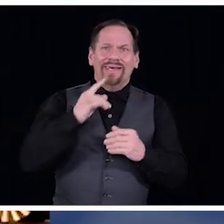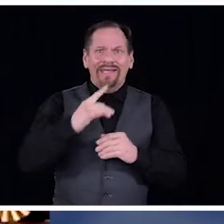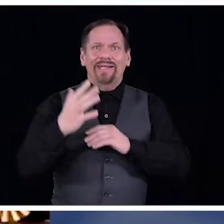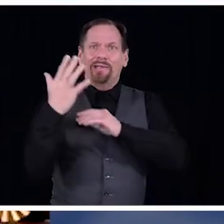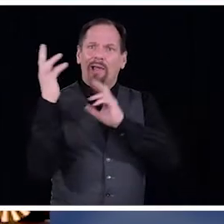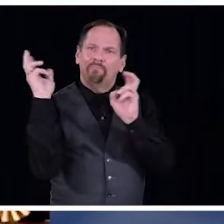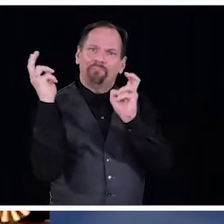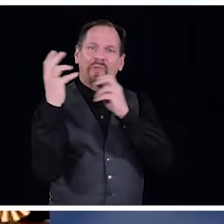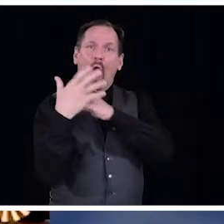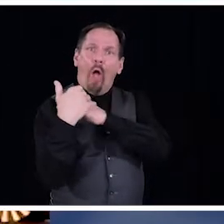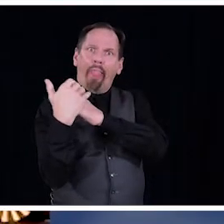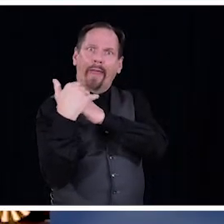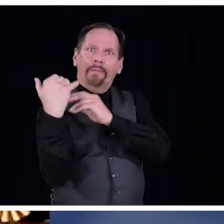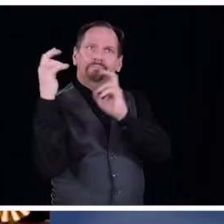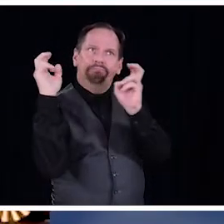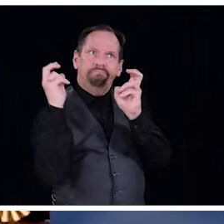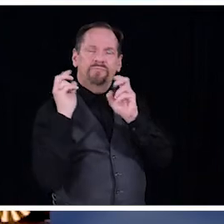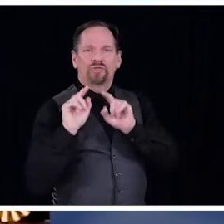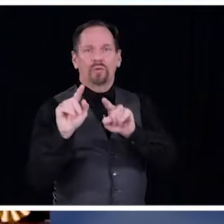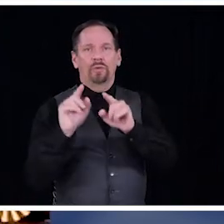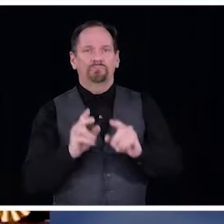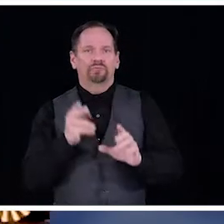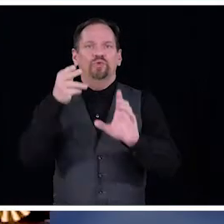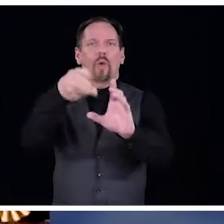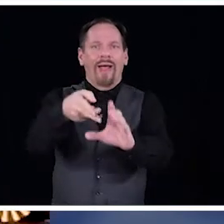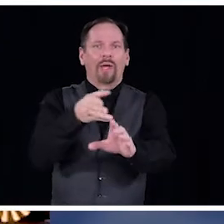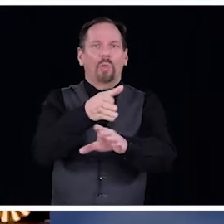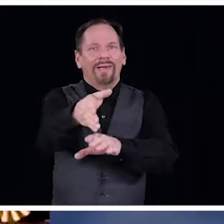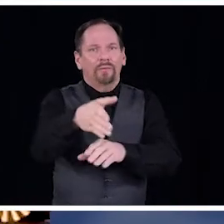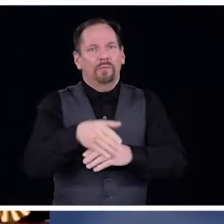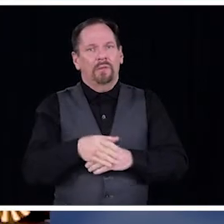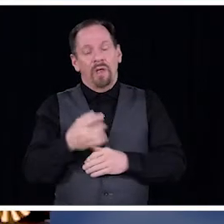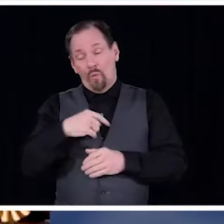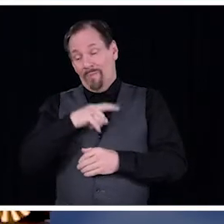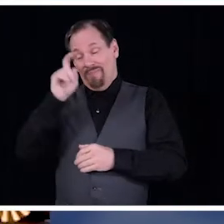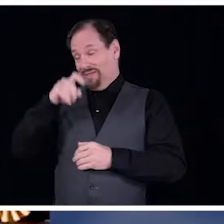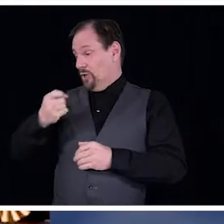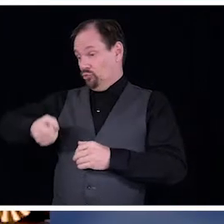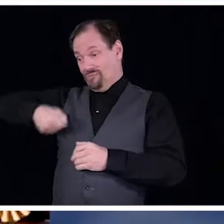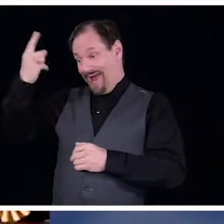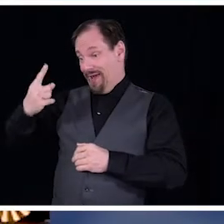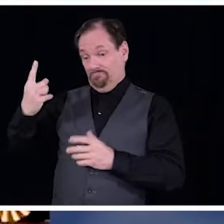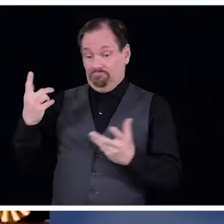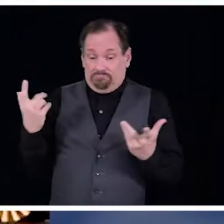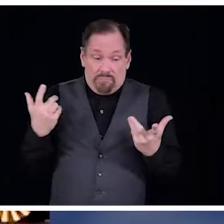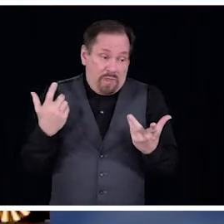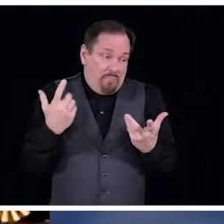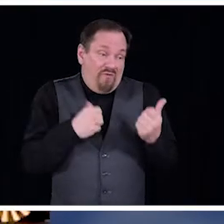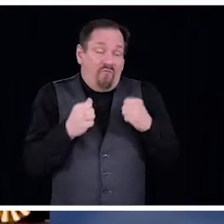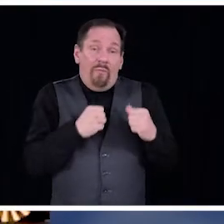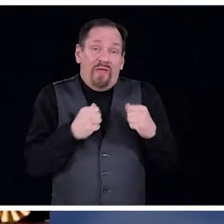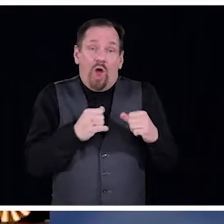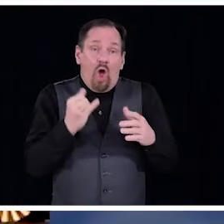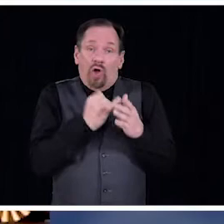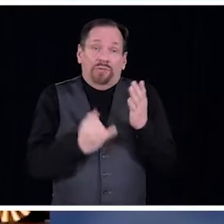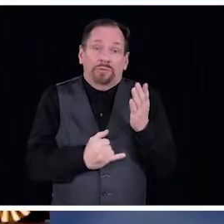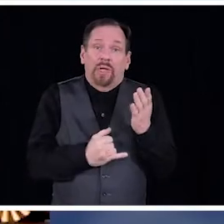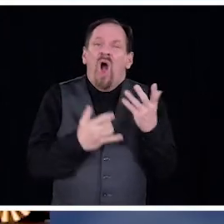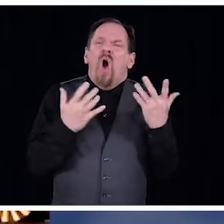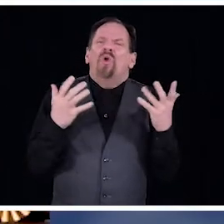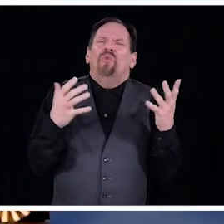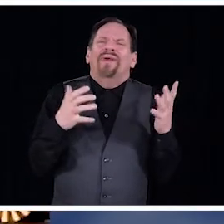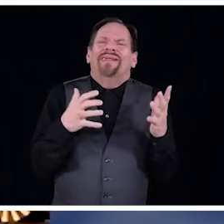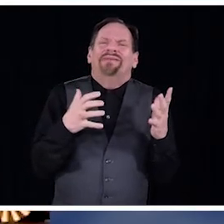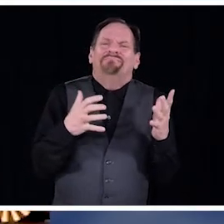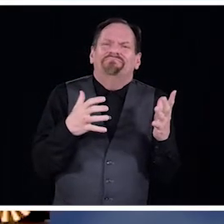that this once-in-a-century event presents to already fragile performing arts institutions, large and small. These